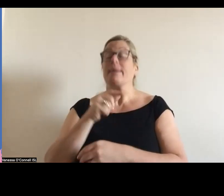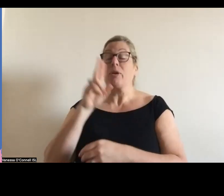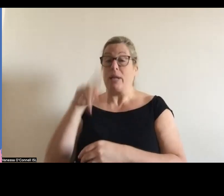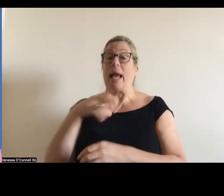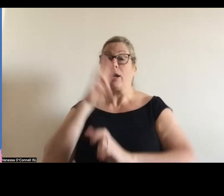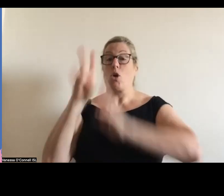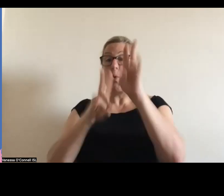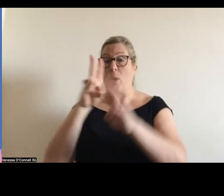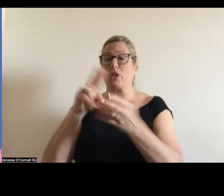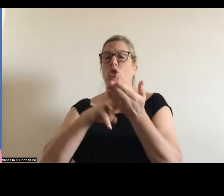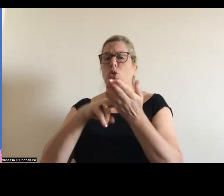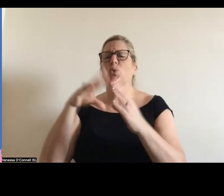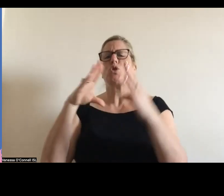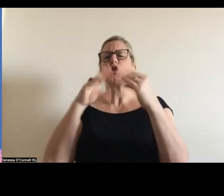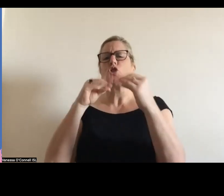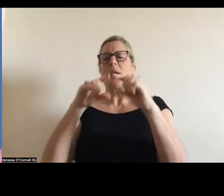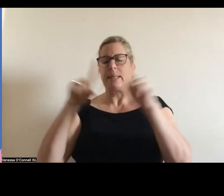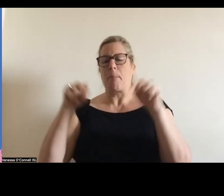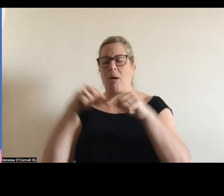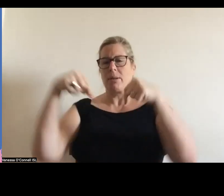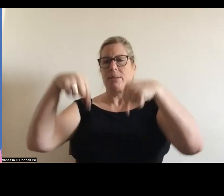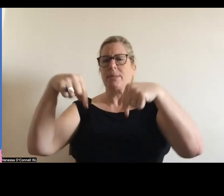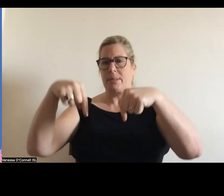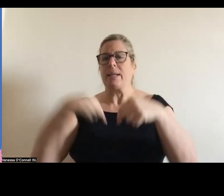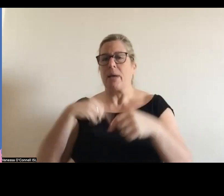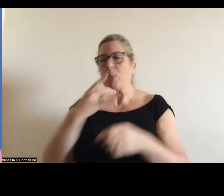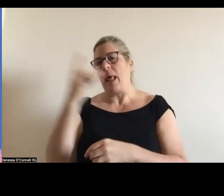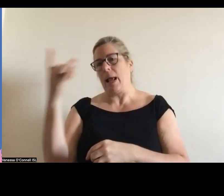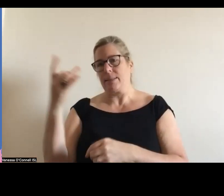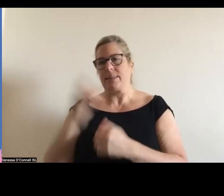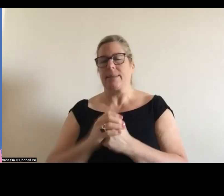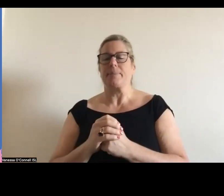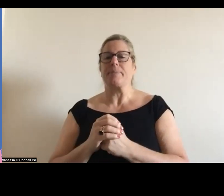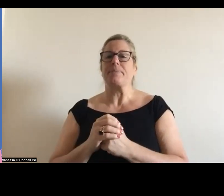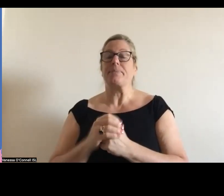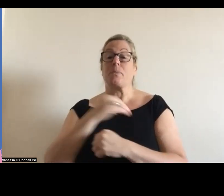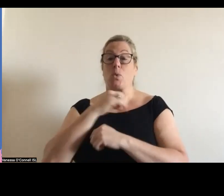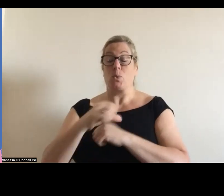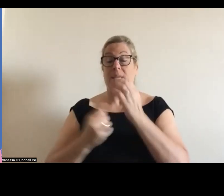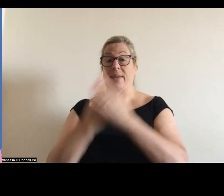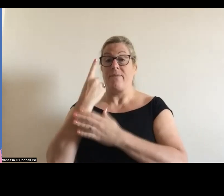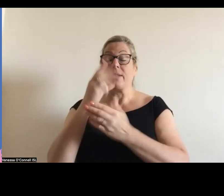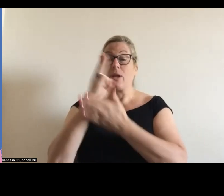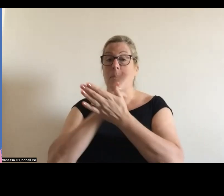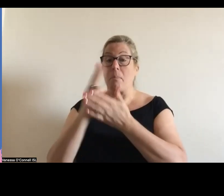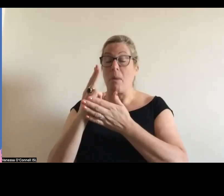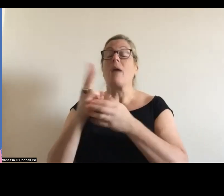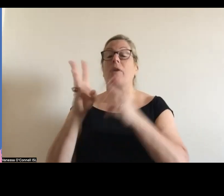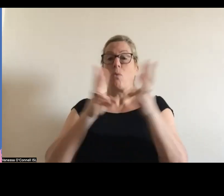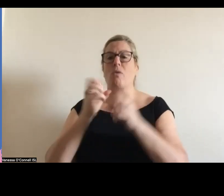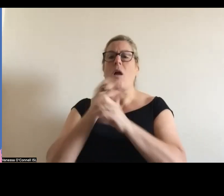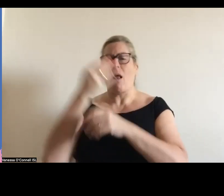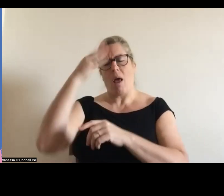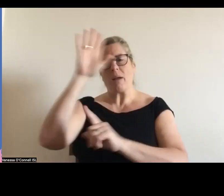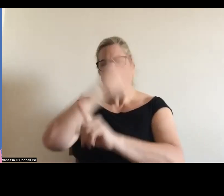chat box function, and I'll put your questions to the floor. Today's event is part of the work of the All Ireland Women's Forum.